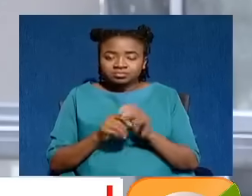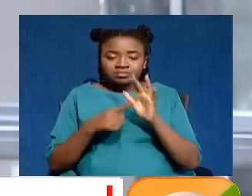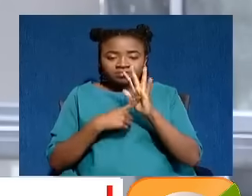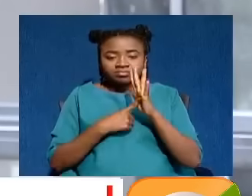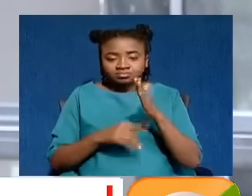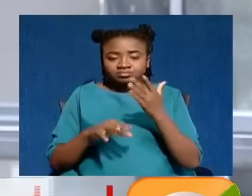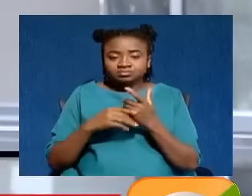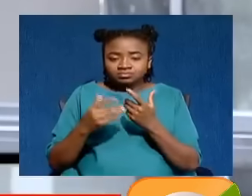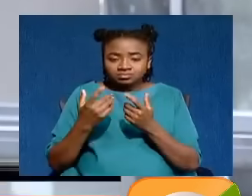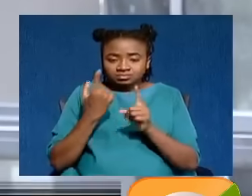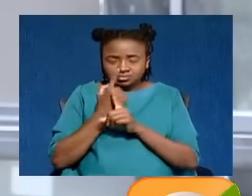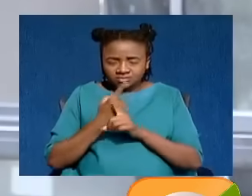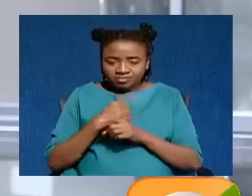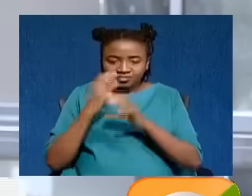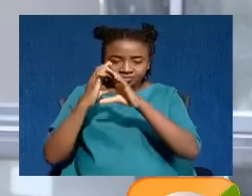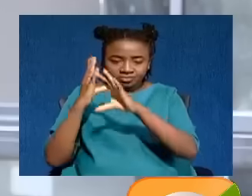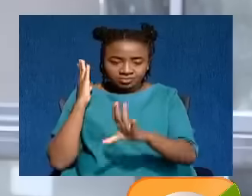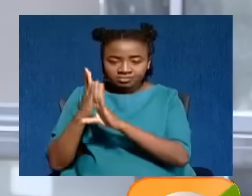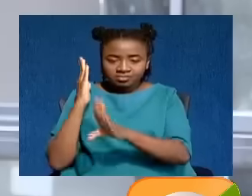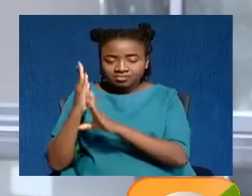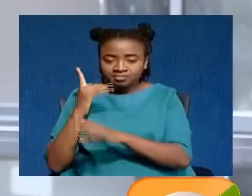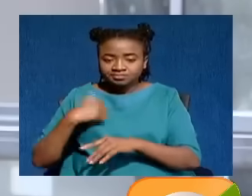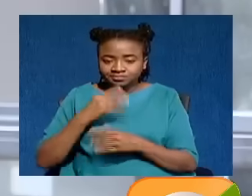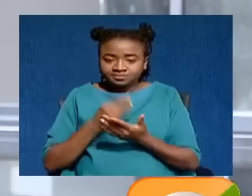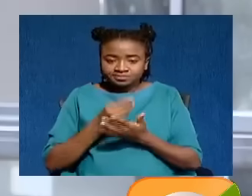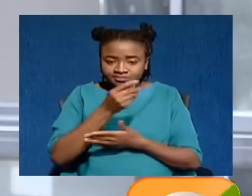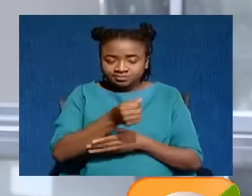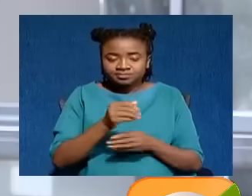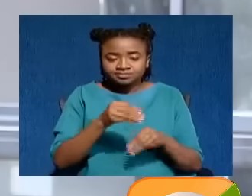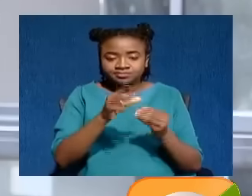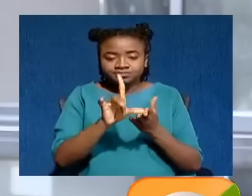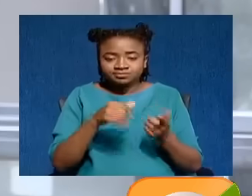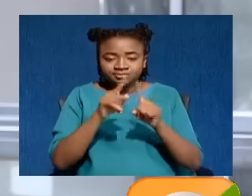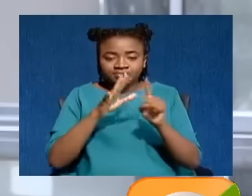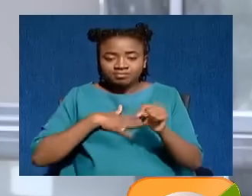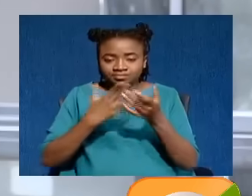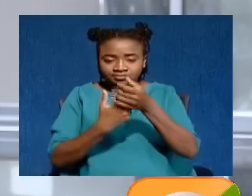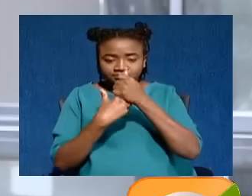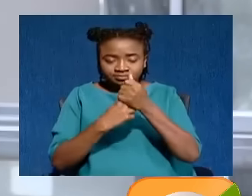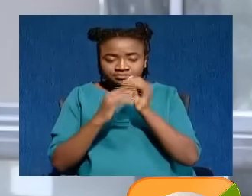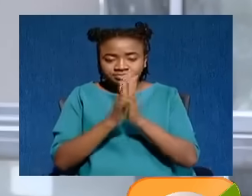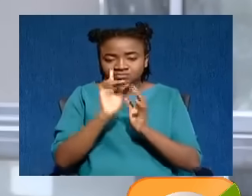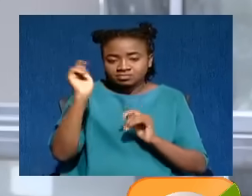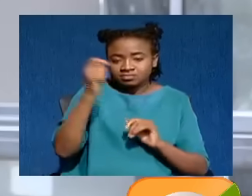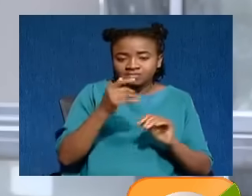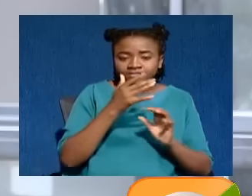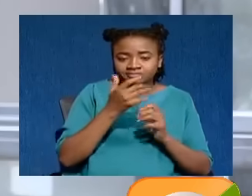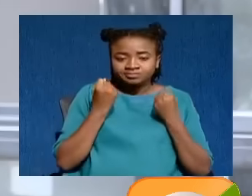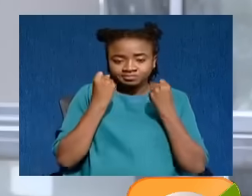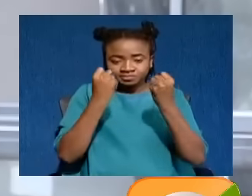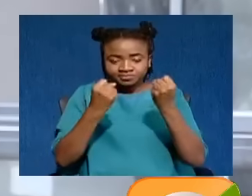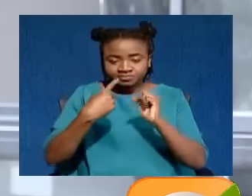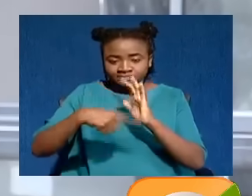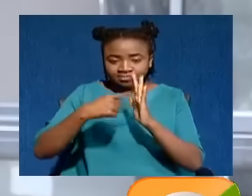that we have financed for bus operators. And in our partnership with Kenya vehicle manufacturers, we have invested in the